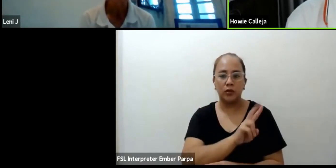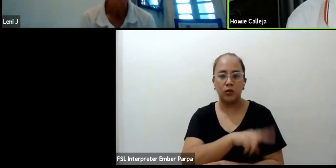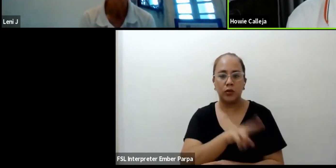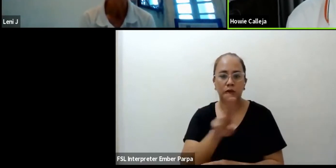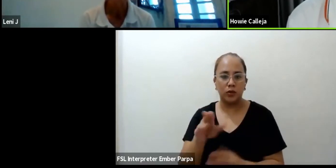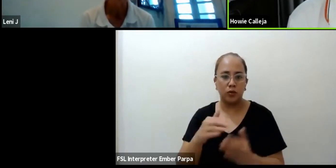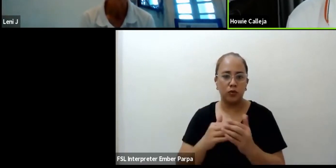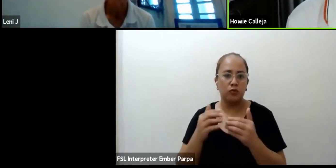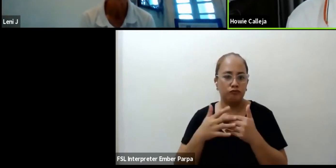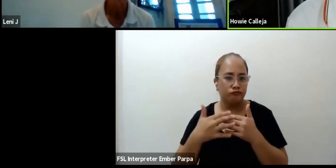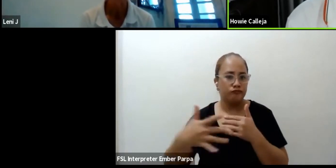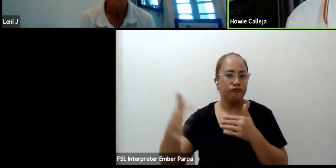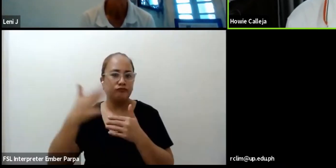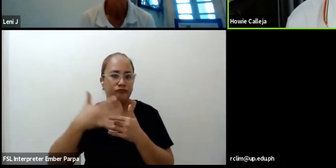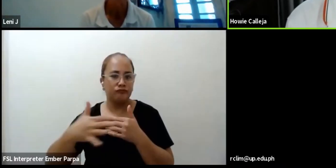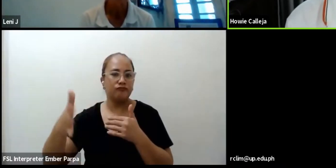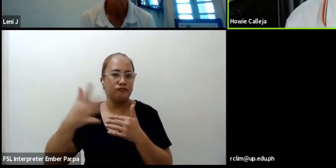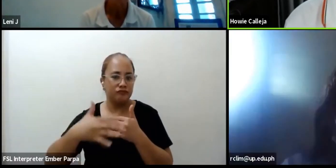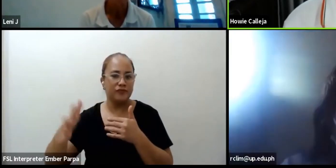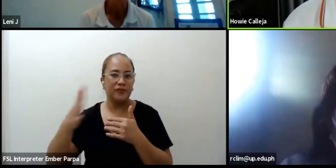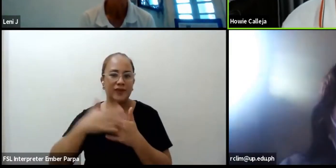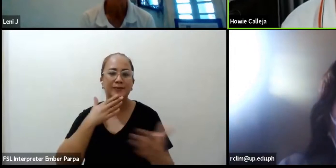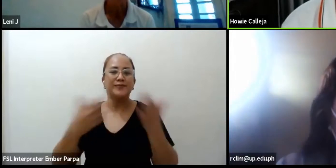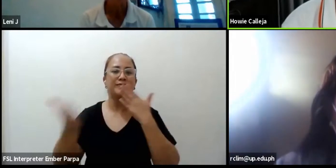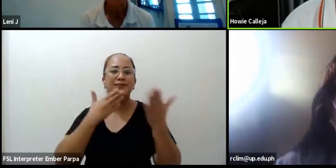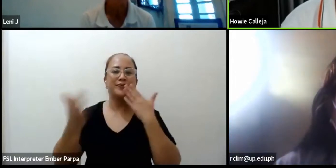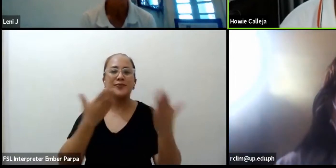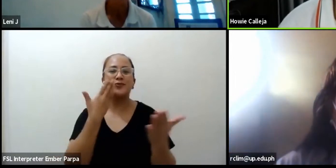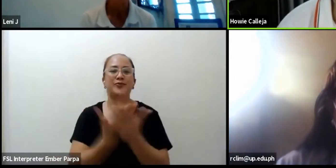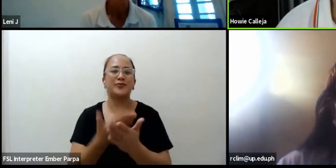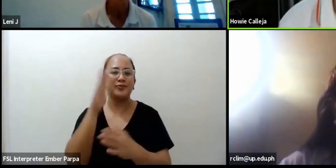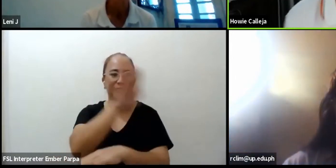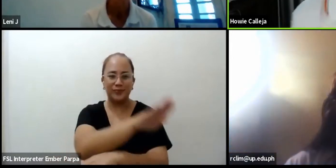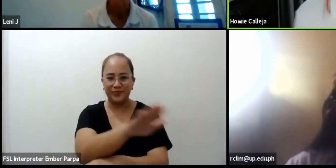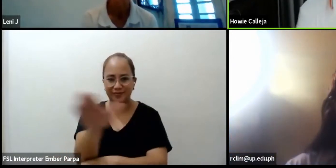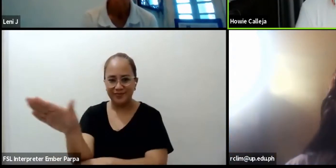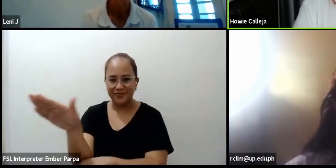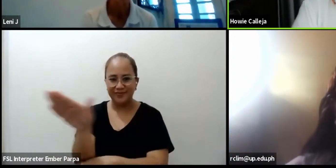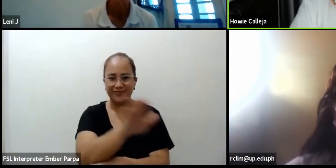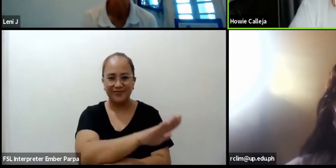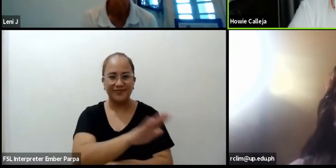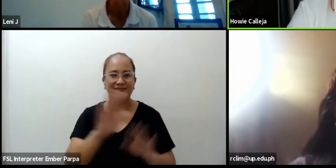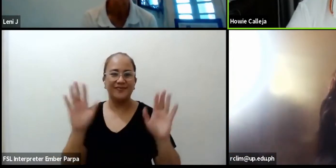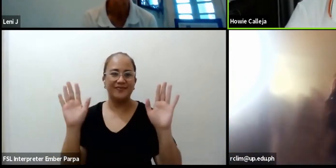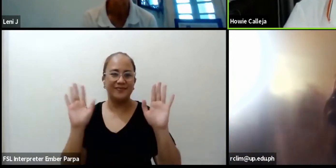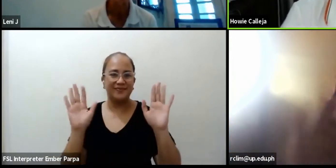beyond and the decades to come. Salamat po at magandang hapon po sa inyong lahat.